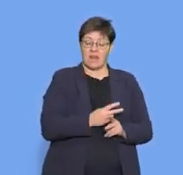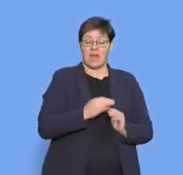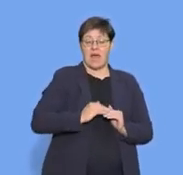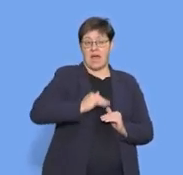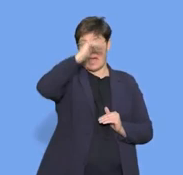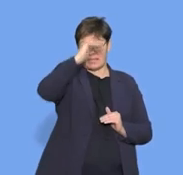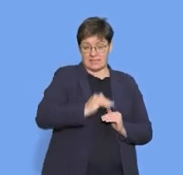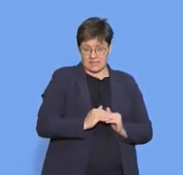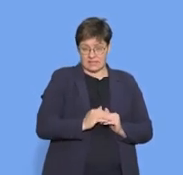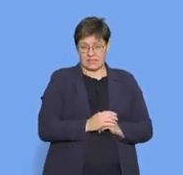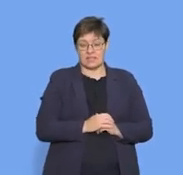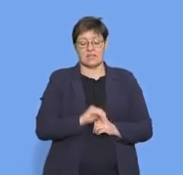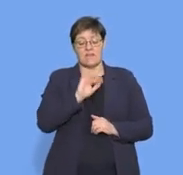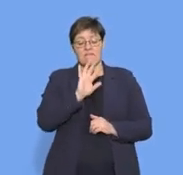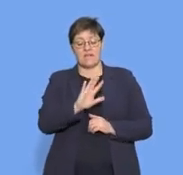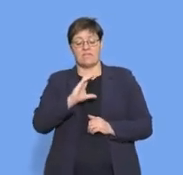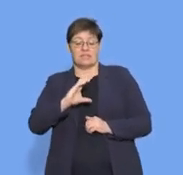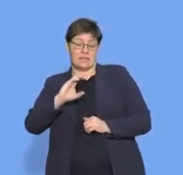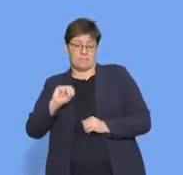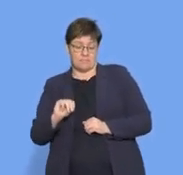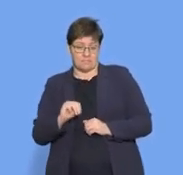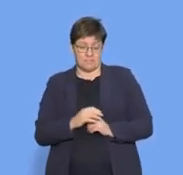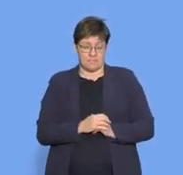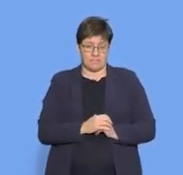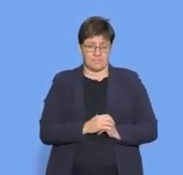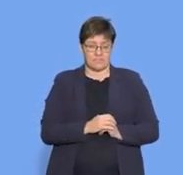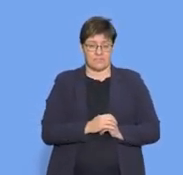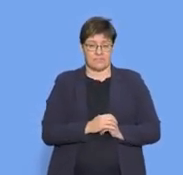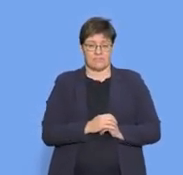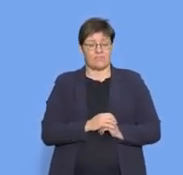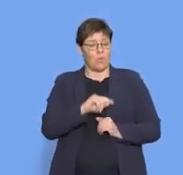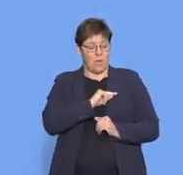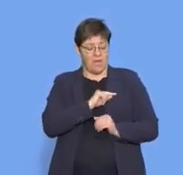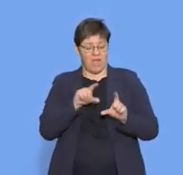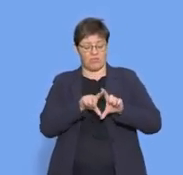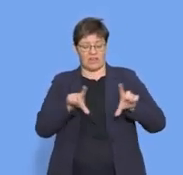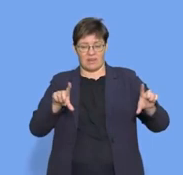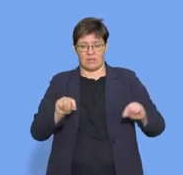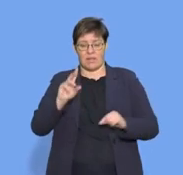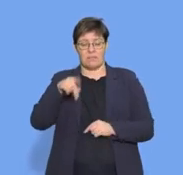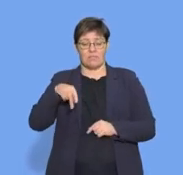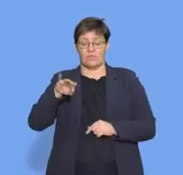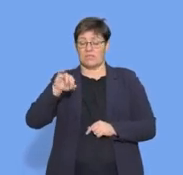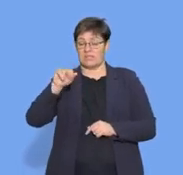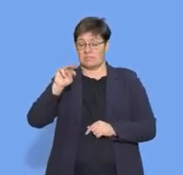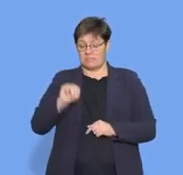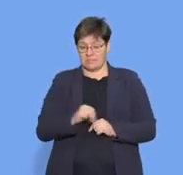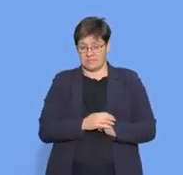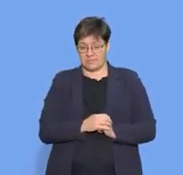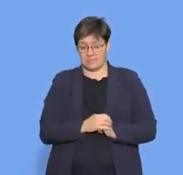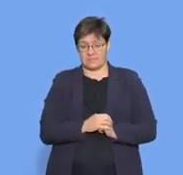Then I'm going to establish what my height is. And the height of this rectangular prism is